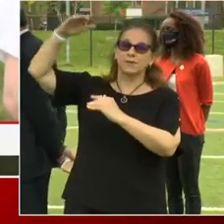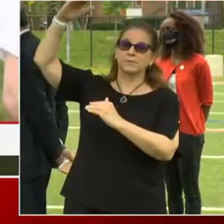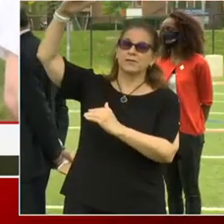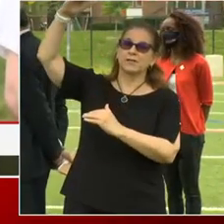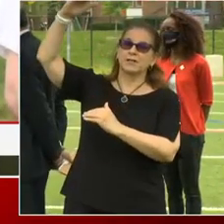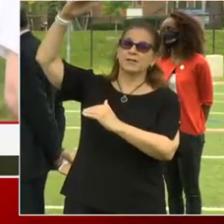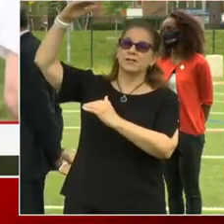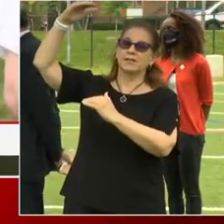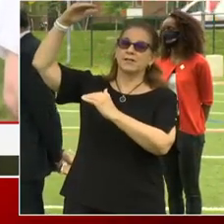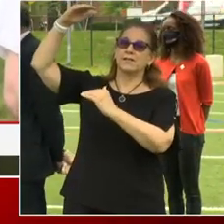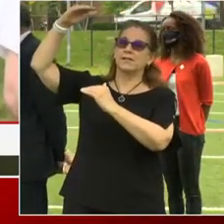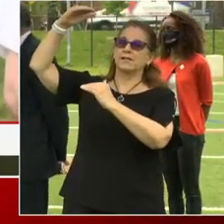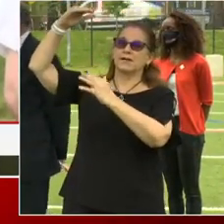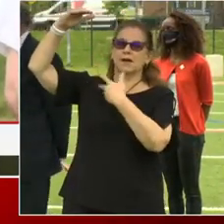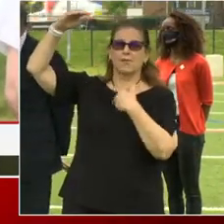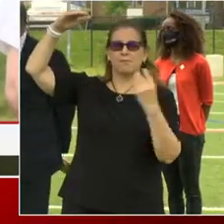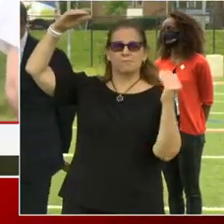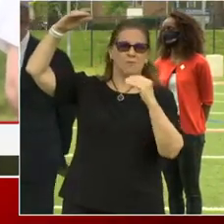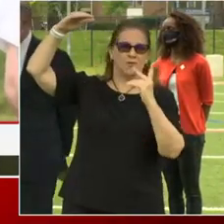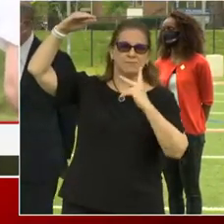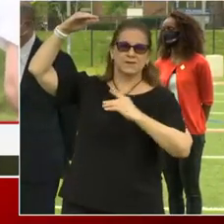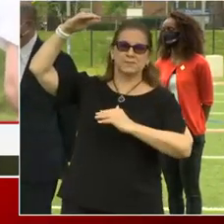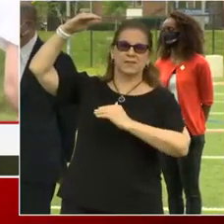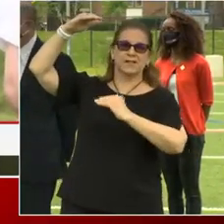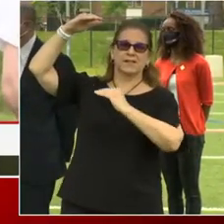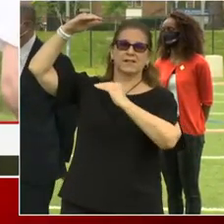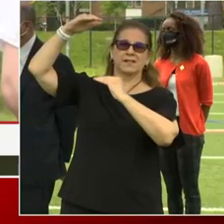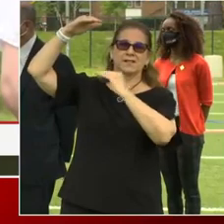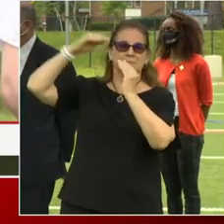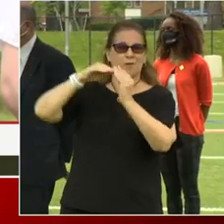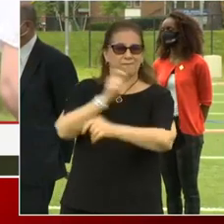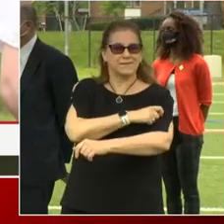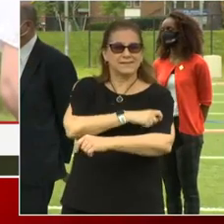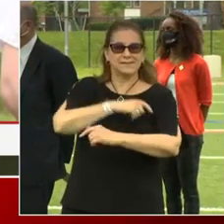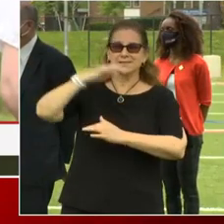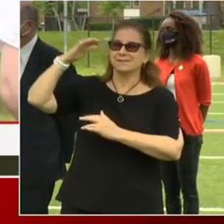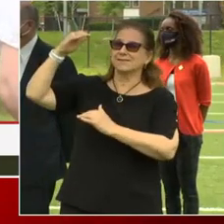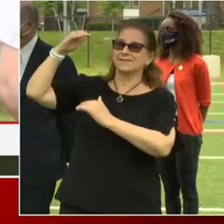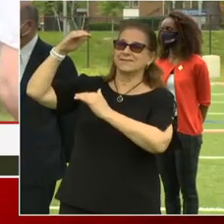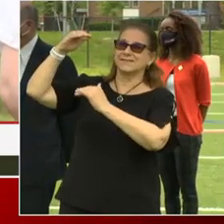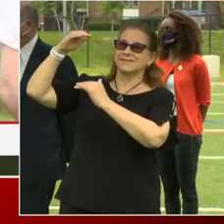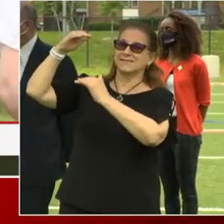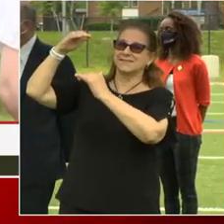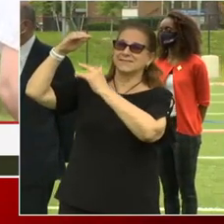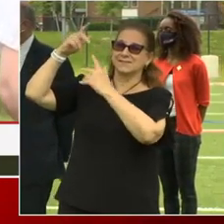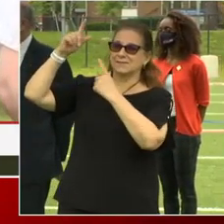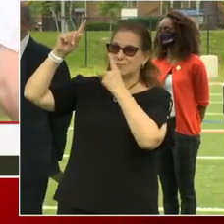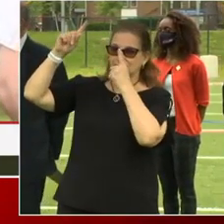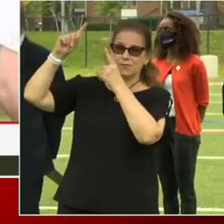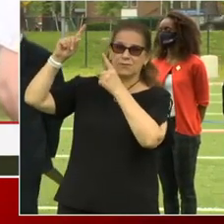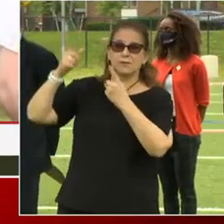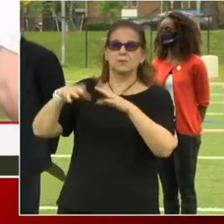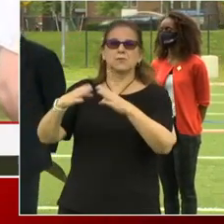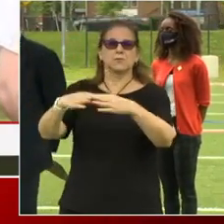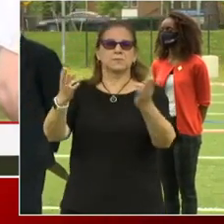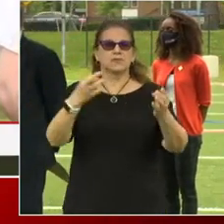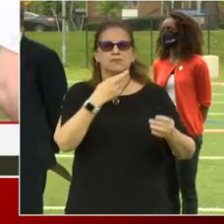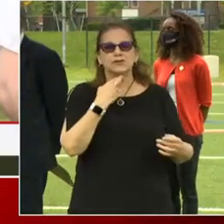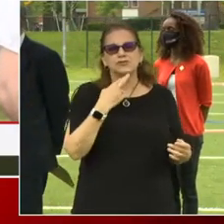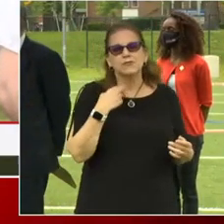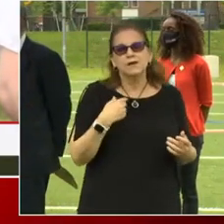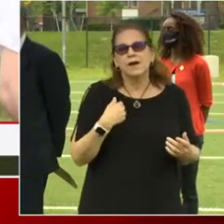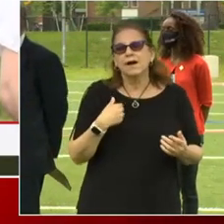many more people every single day getting vaccinated. So the short answer to our restaurateurs, and let me just say